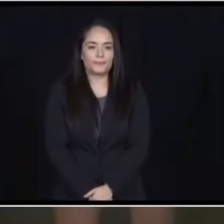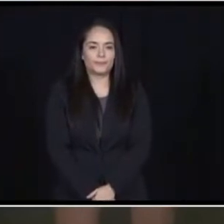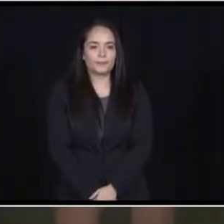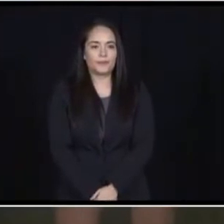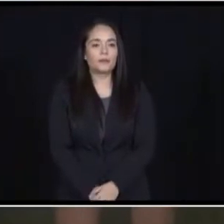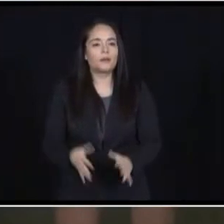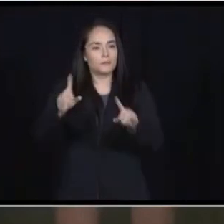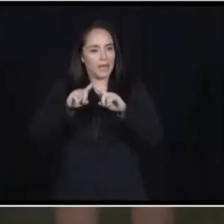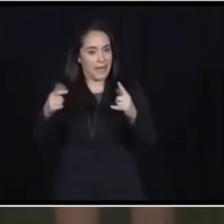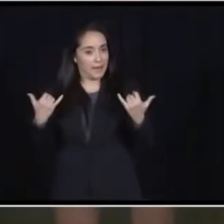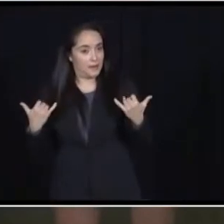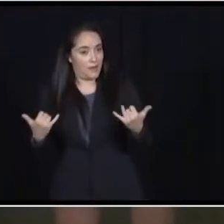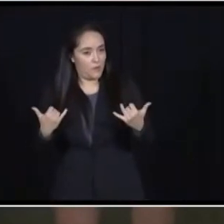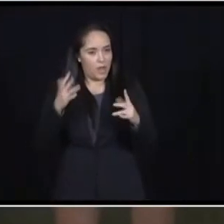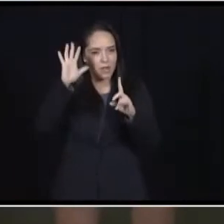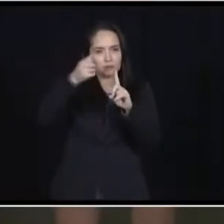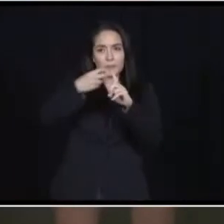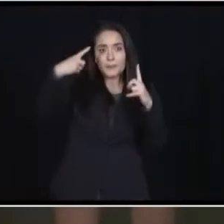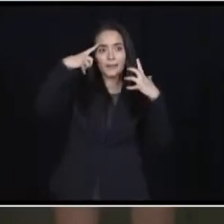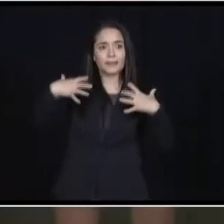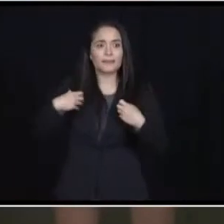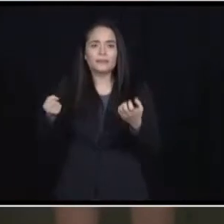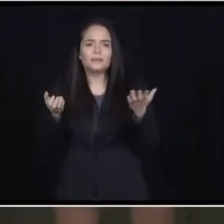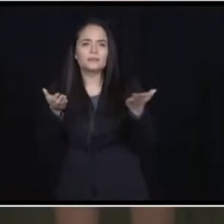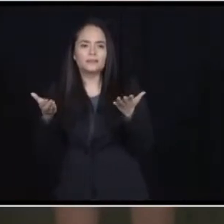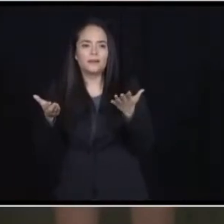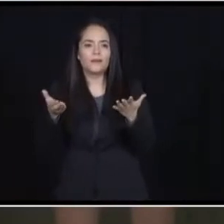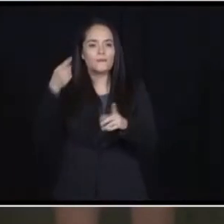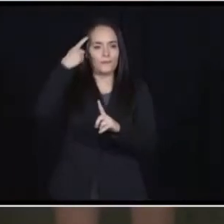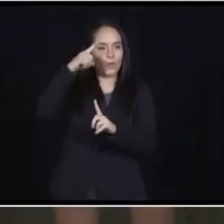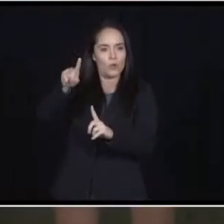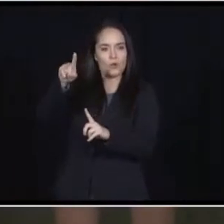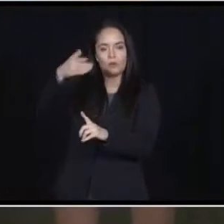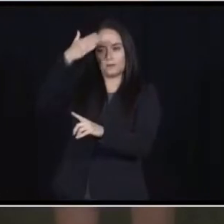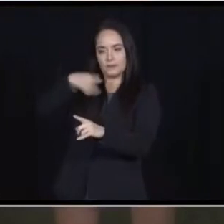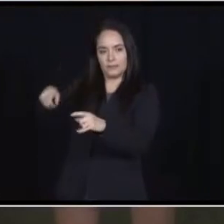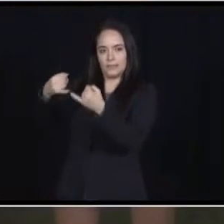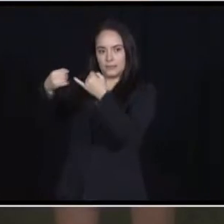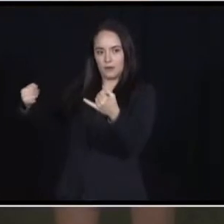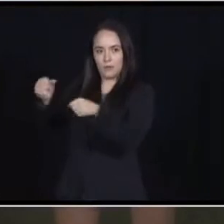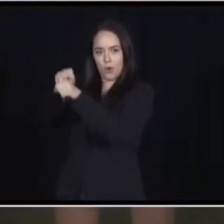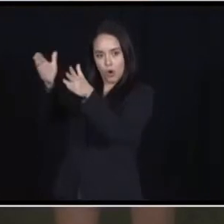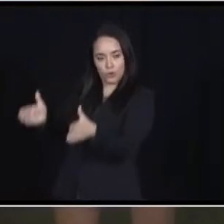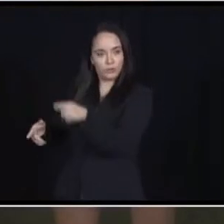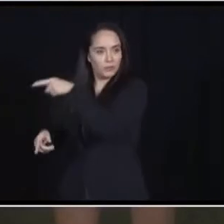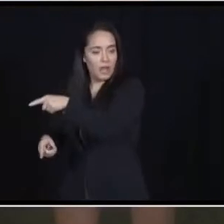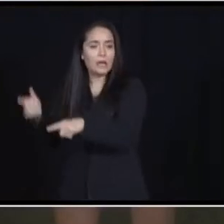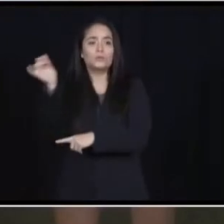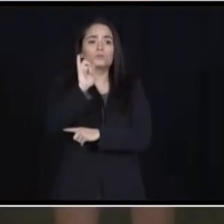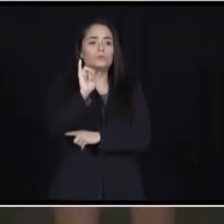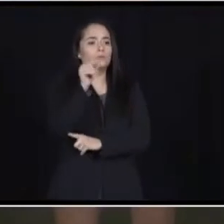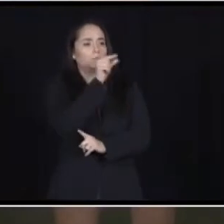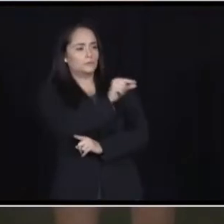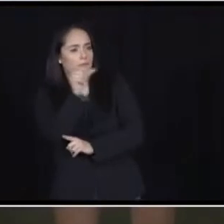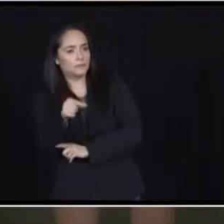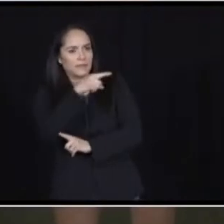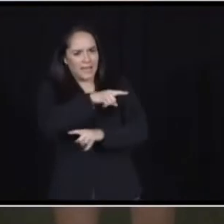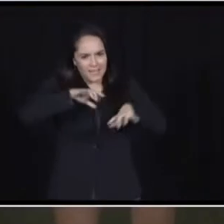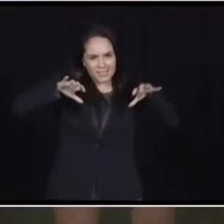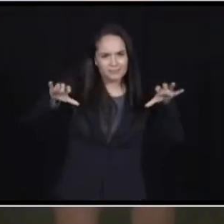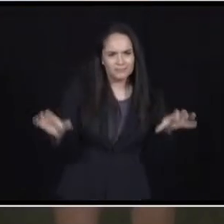the justice system, including our frontline workers, our government is taking urgent action to ensure the health and safety of